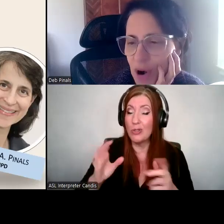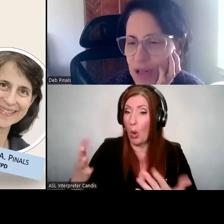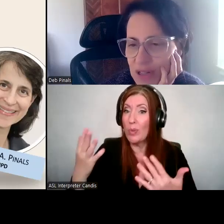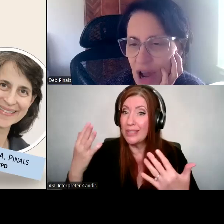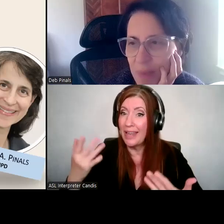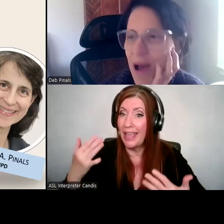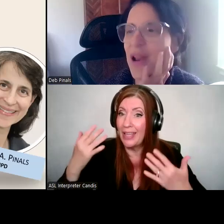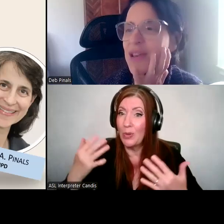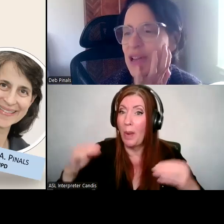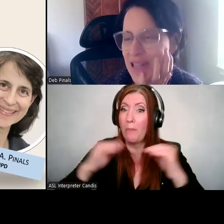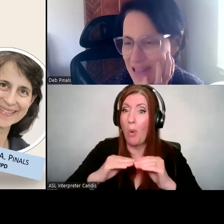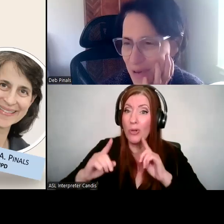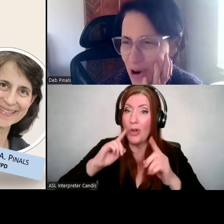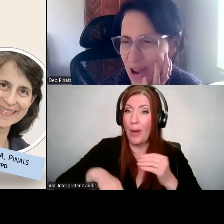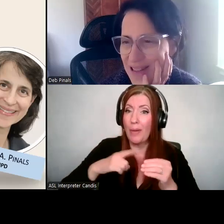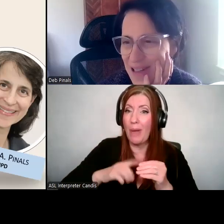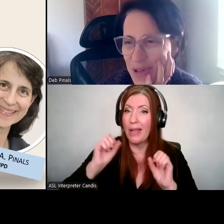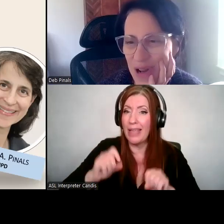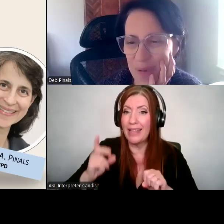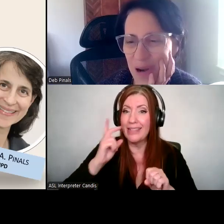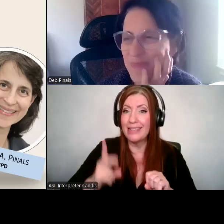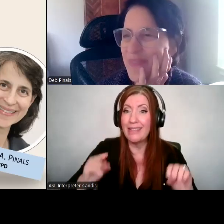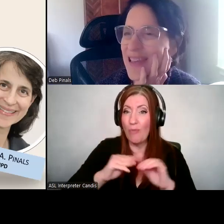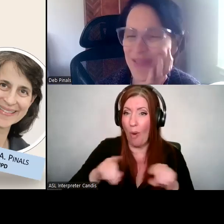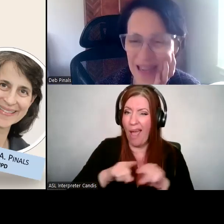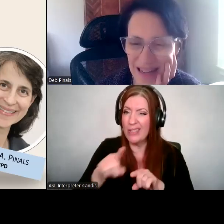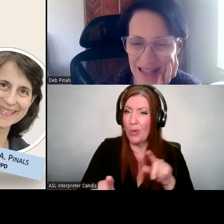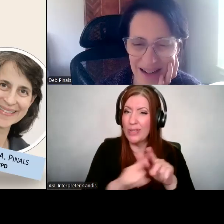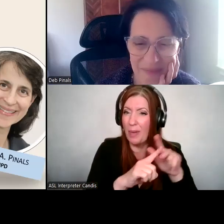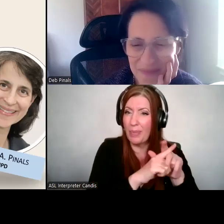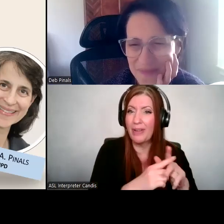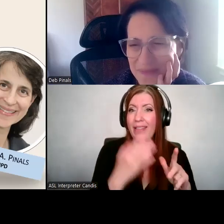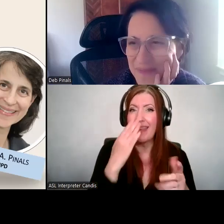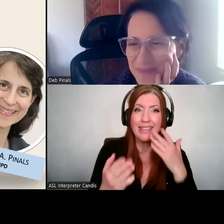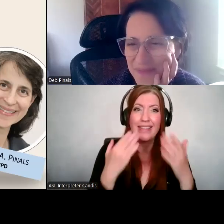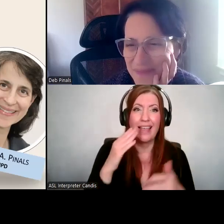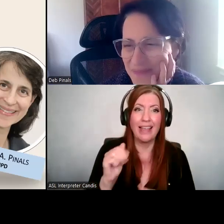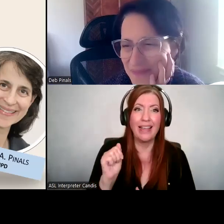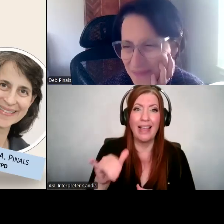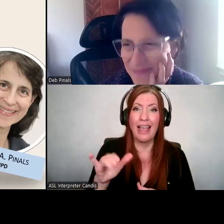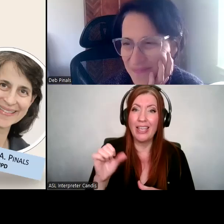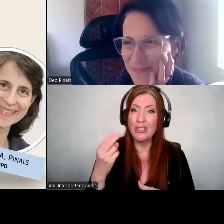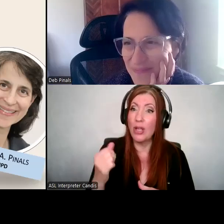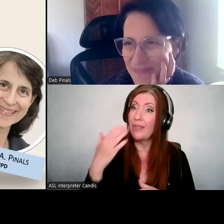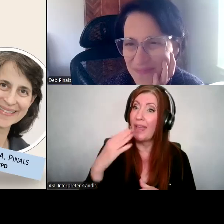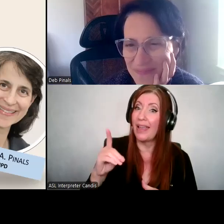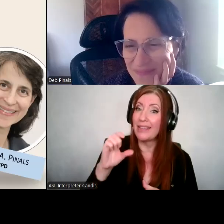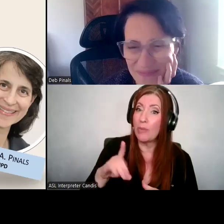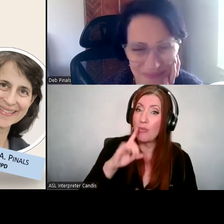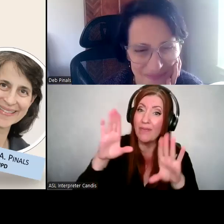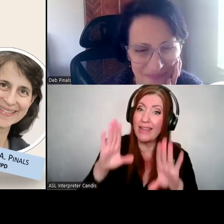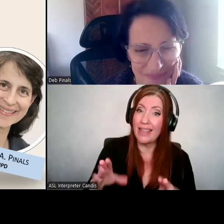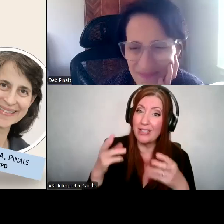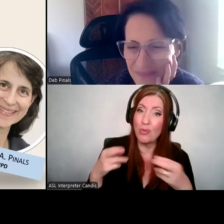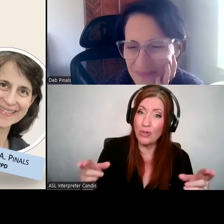We have more to talk about, and you'll get to see more as those appear. Thank you. Thanks, Aisha. Thank you so much, Deb. Those are always such fantastic